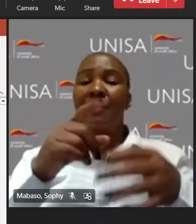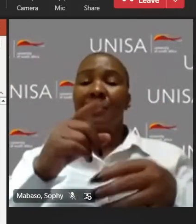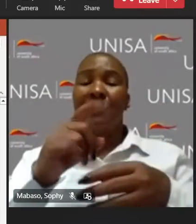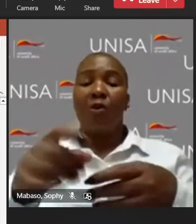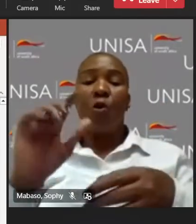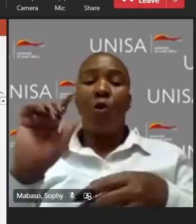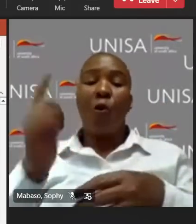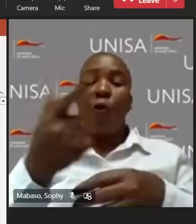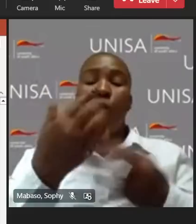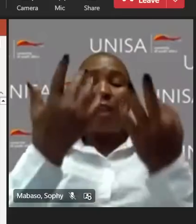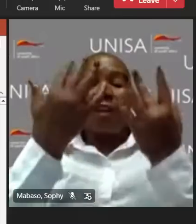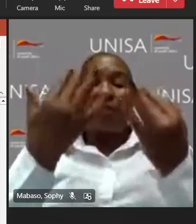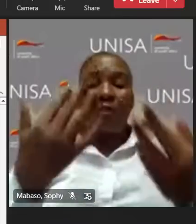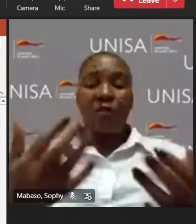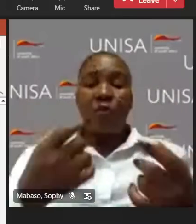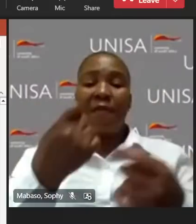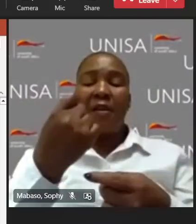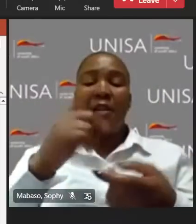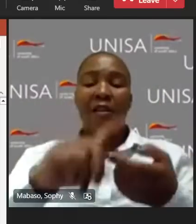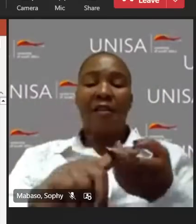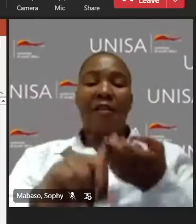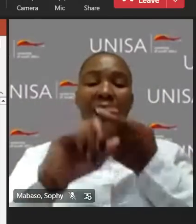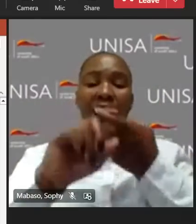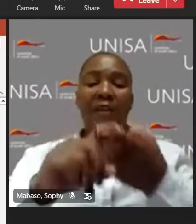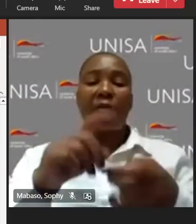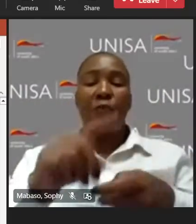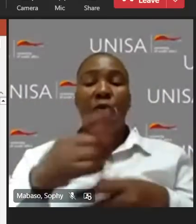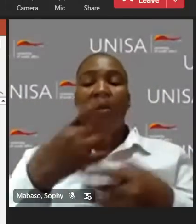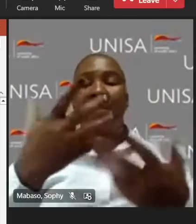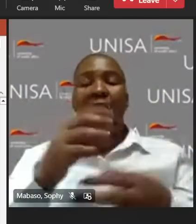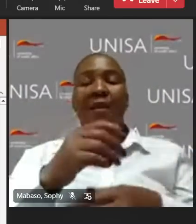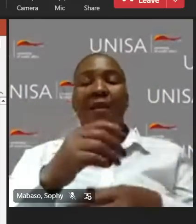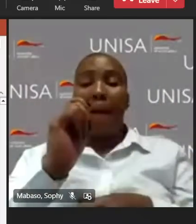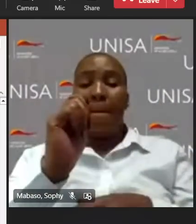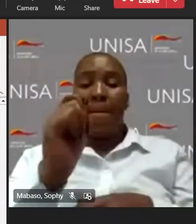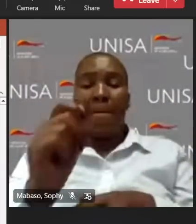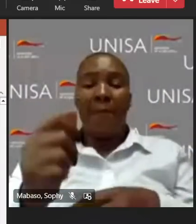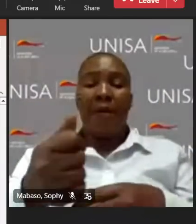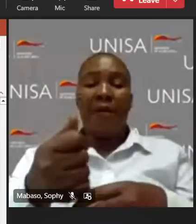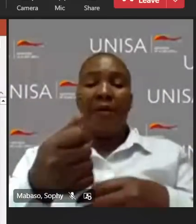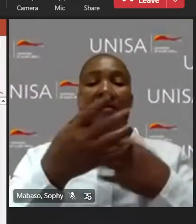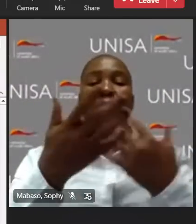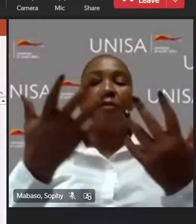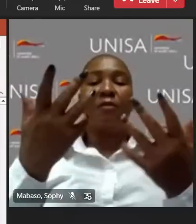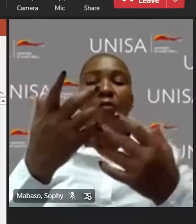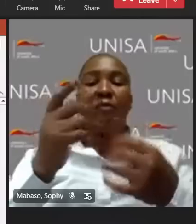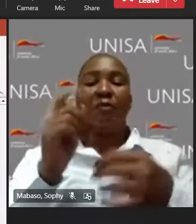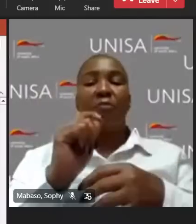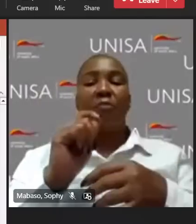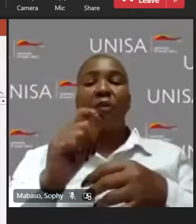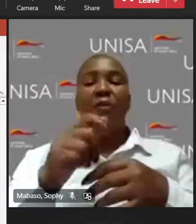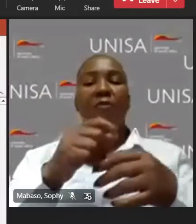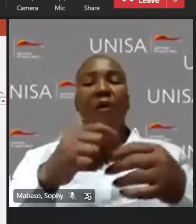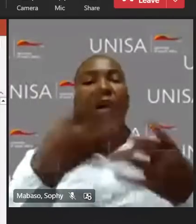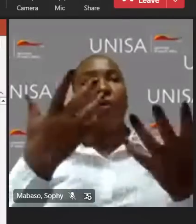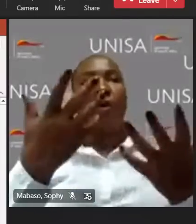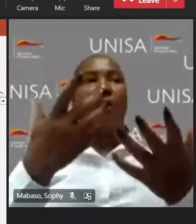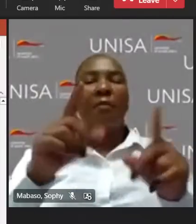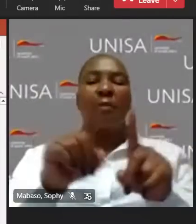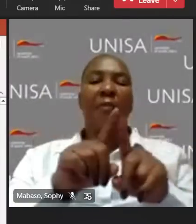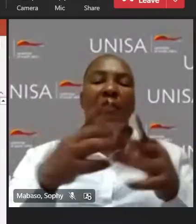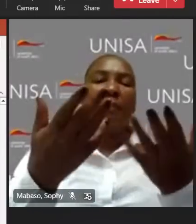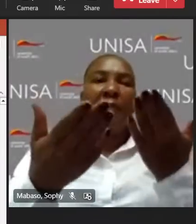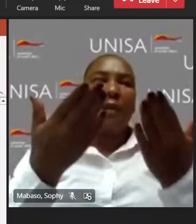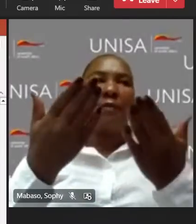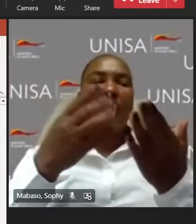suspension. However, there's a credit amount that were supposed to be paid by a certain date, however, it's paid now.